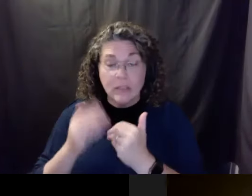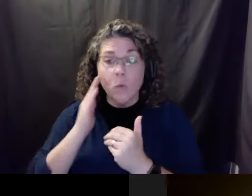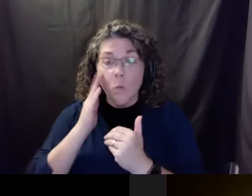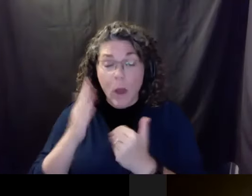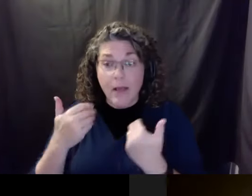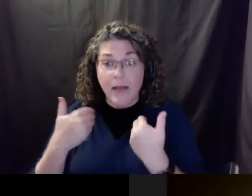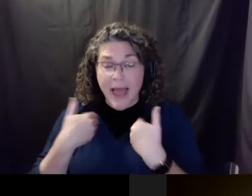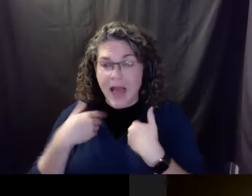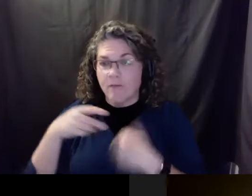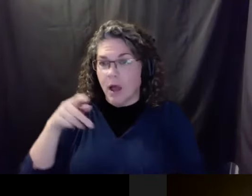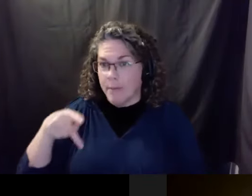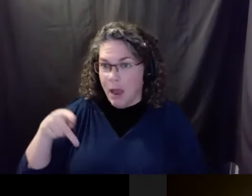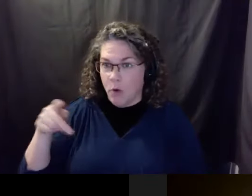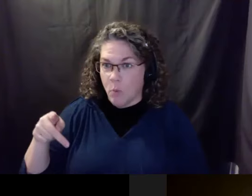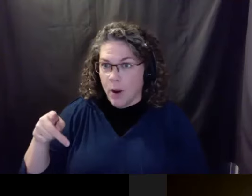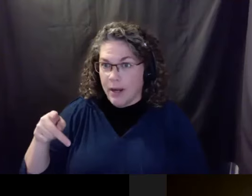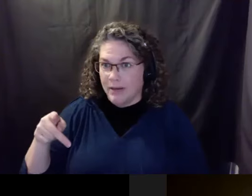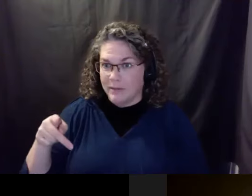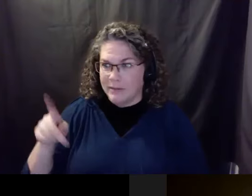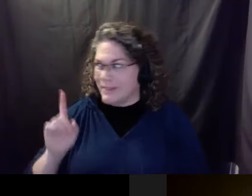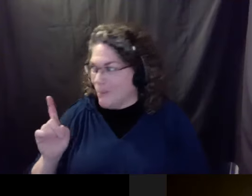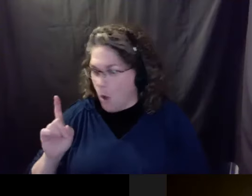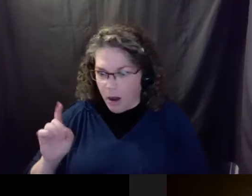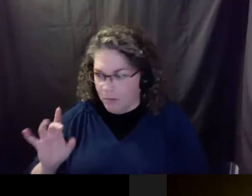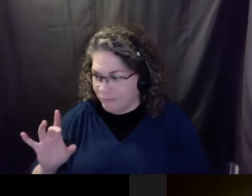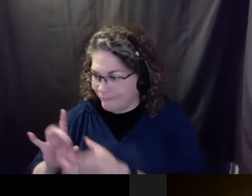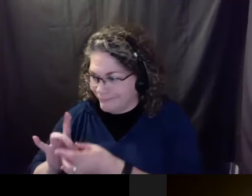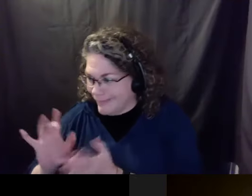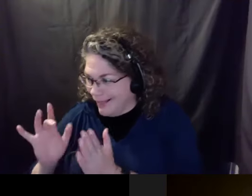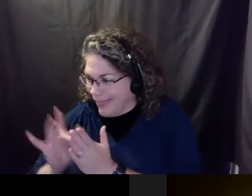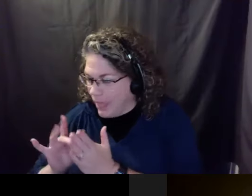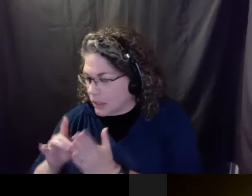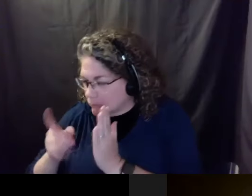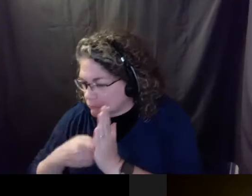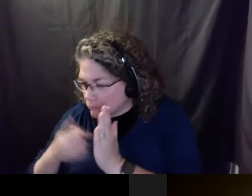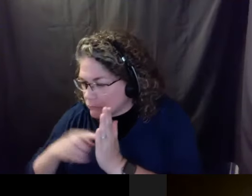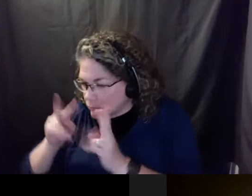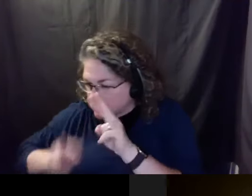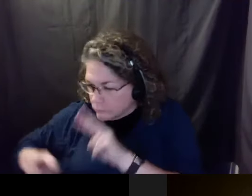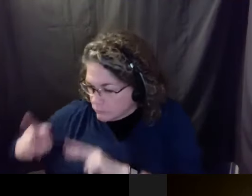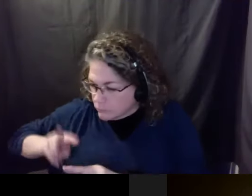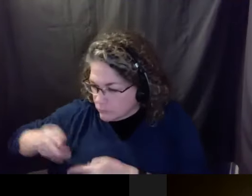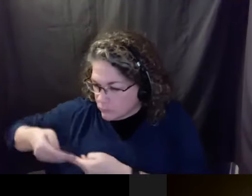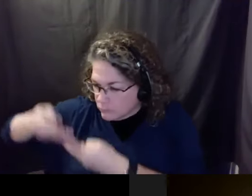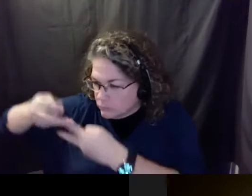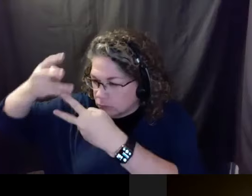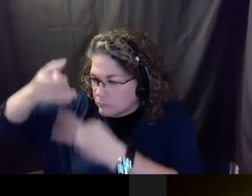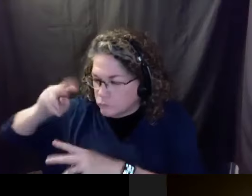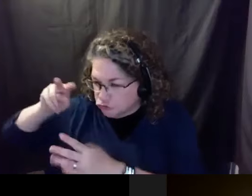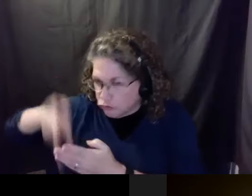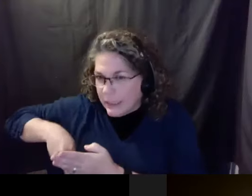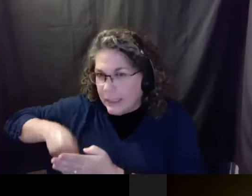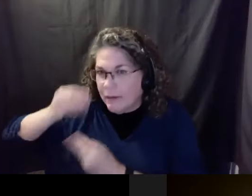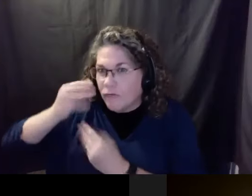a PowerPoint attached somewhere here where you can go in and look up your information. If